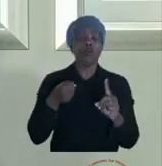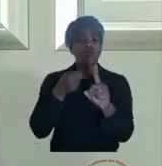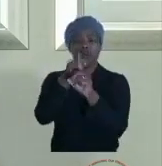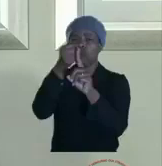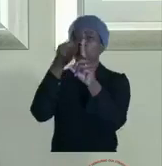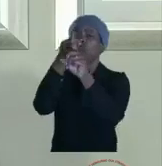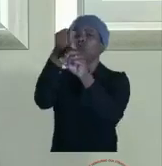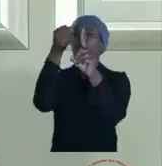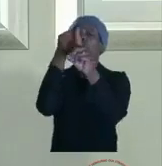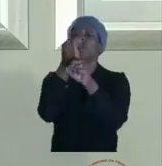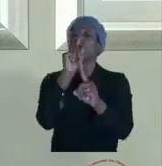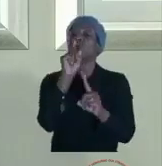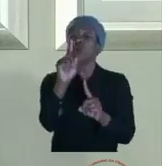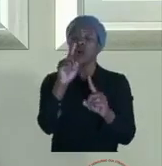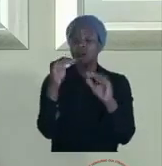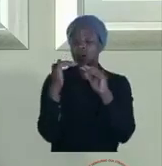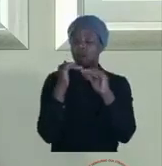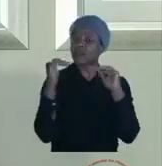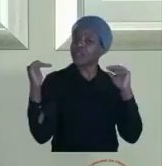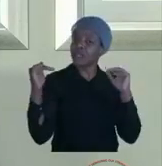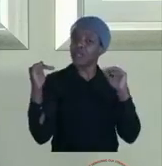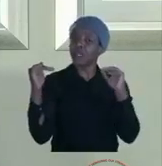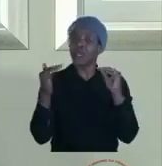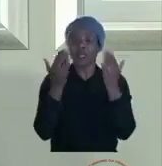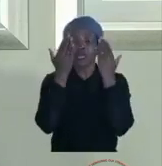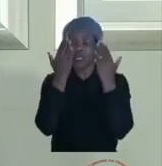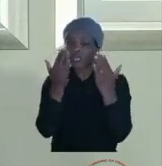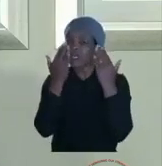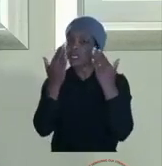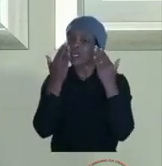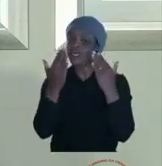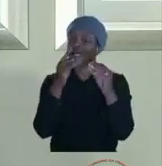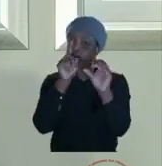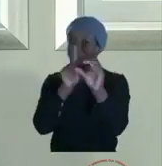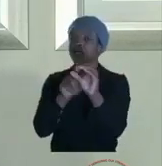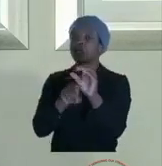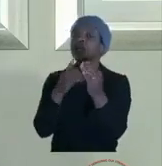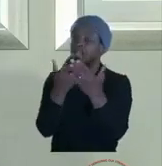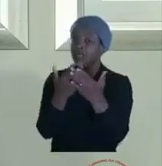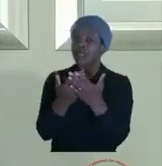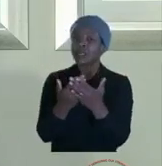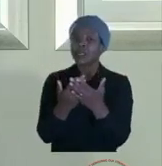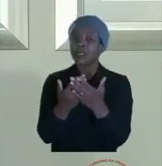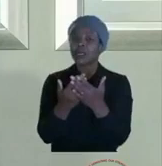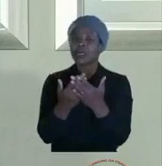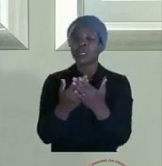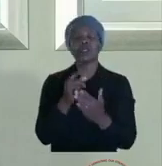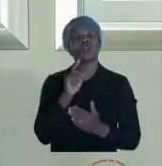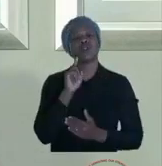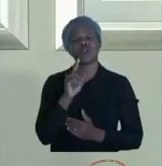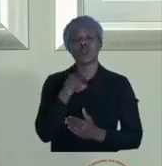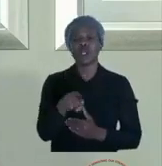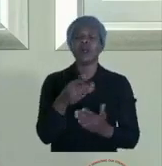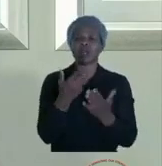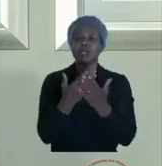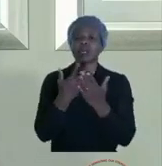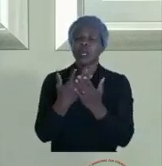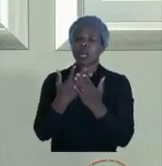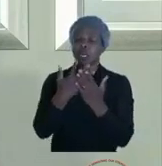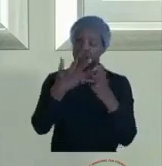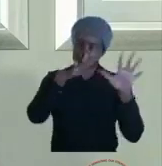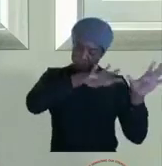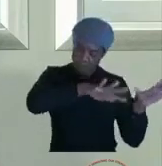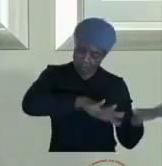to quality education, and their heroic actions ultimately saw the downfall of the apartheid regime in